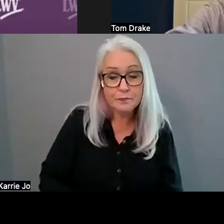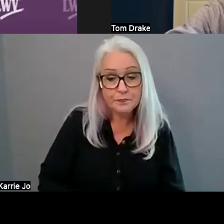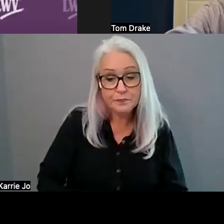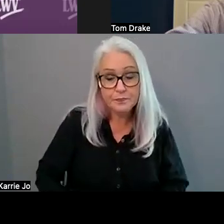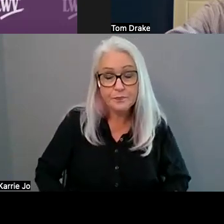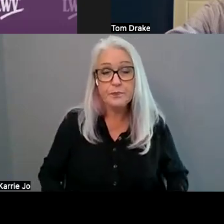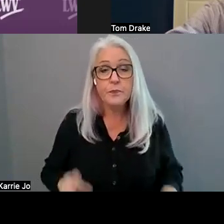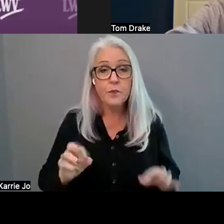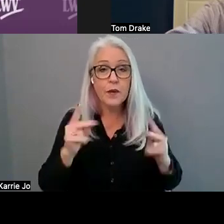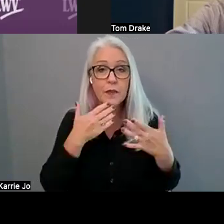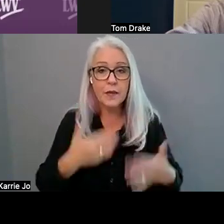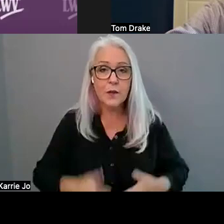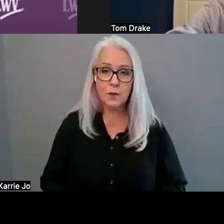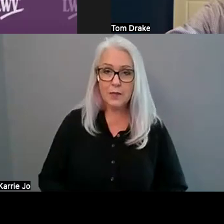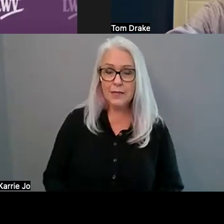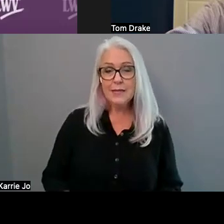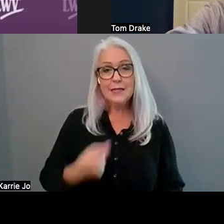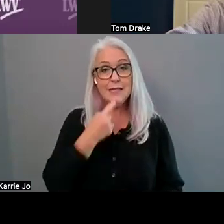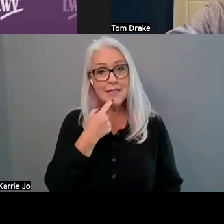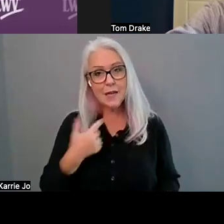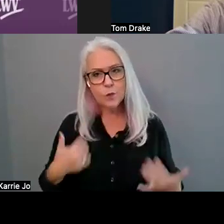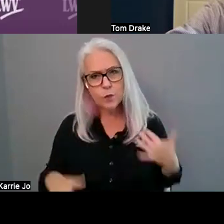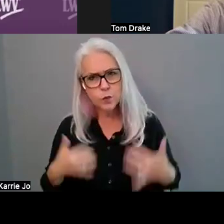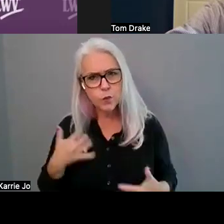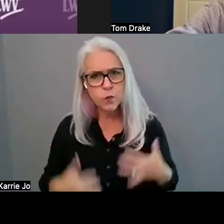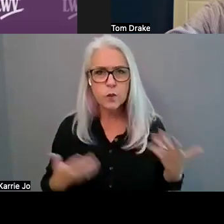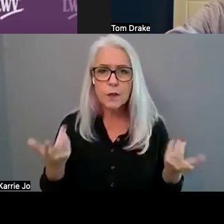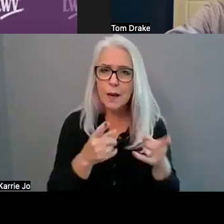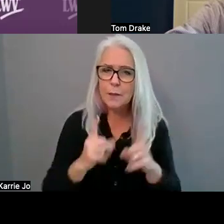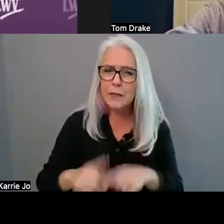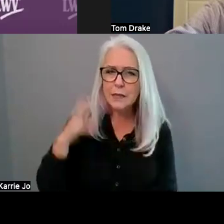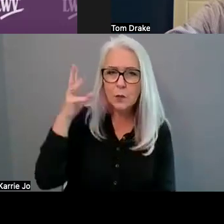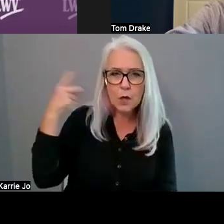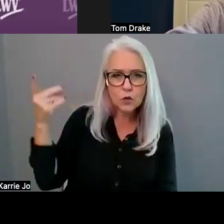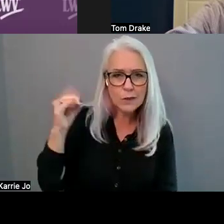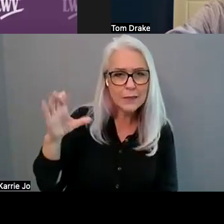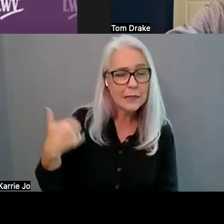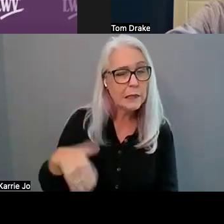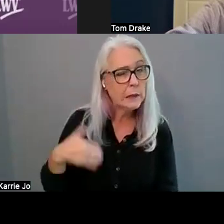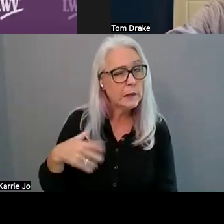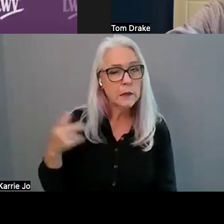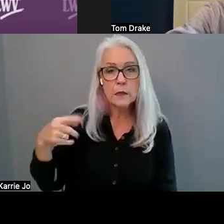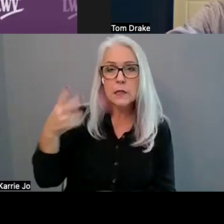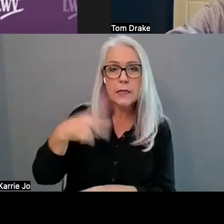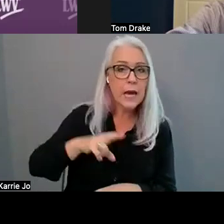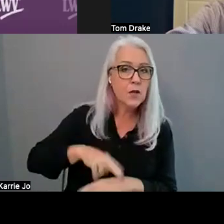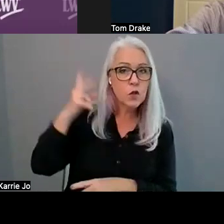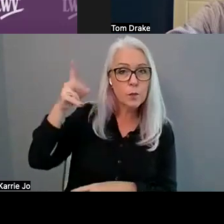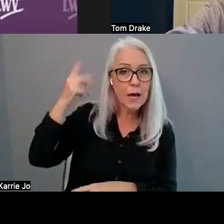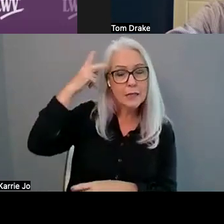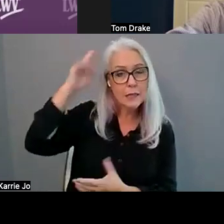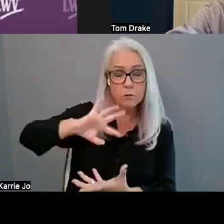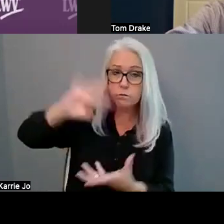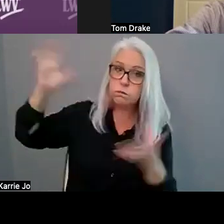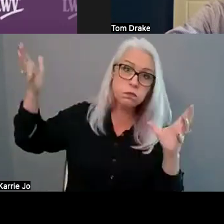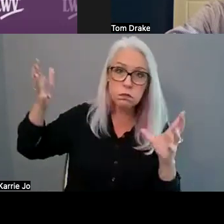Thank you. To say that I'm deeply disturbed by what's happening in Washington, D.C. is an understatement. National politics has become a three-ring circus, but I